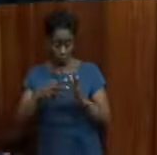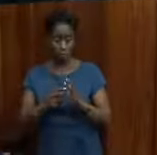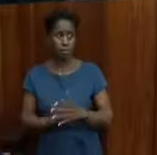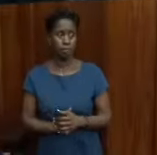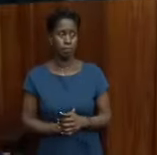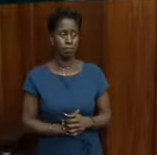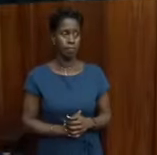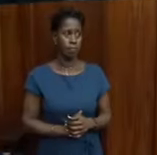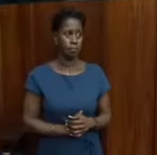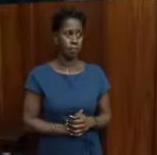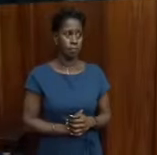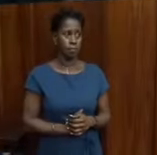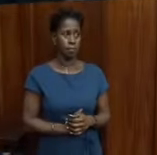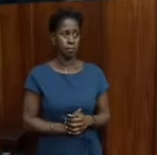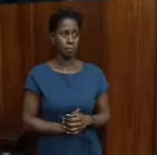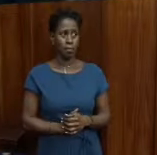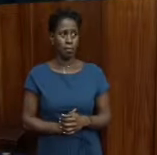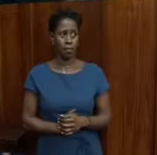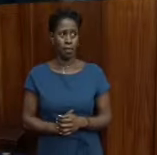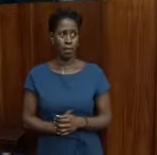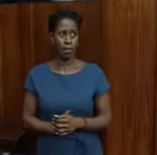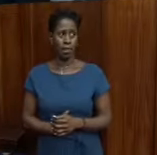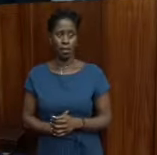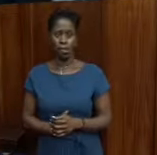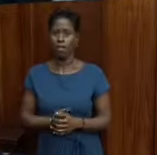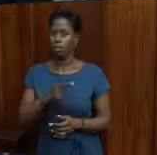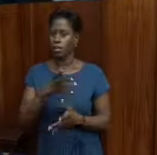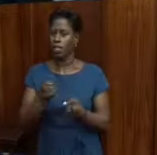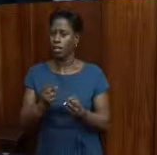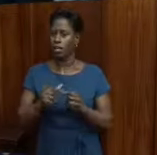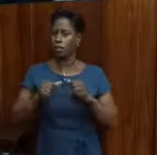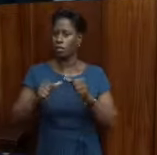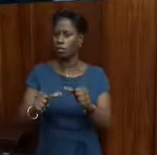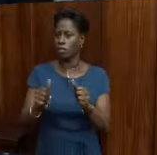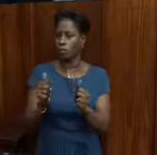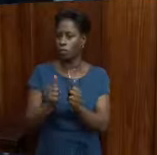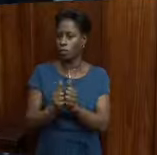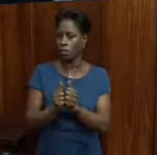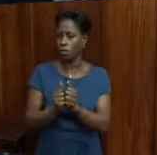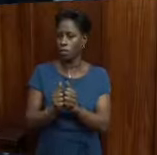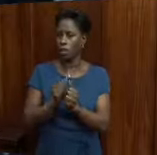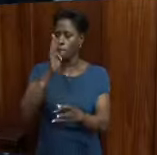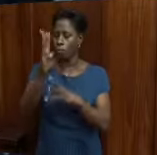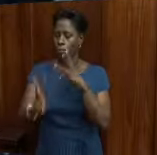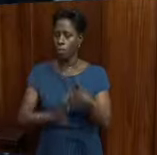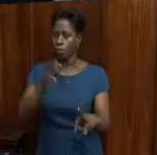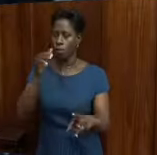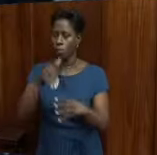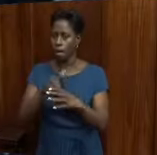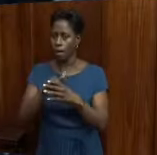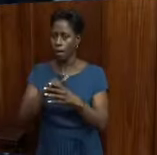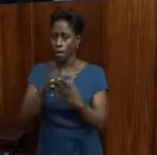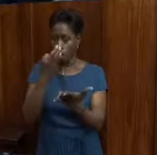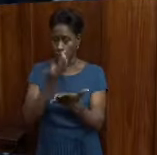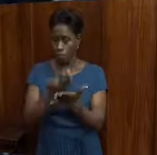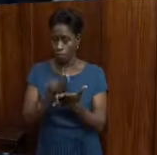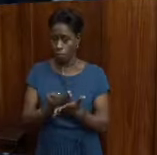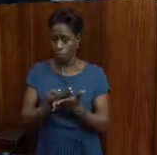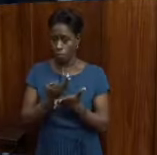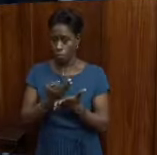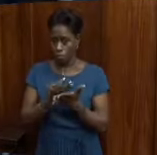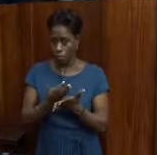In this regard, we are continuing with the World Bank-funded Health System Strengthening Project, which seeks